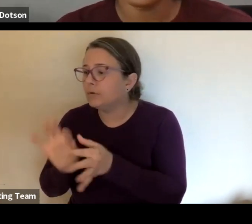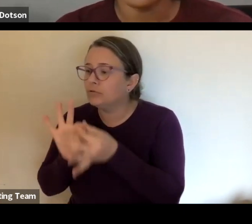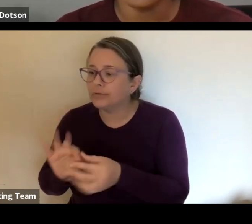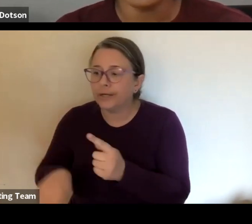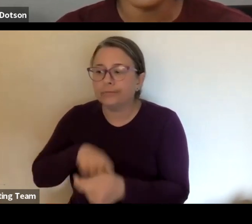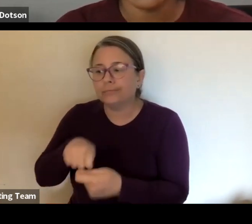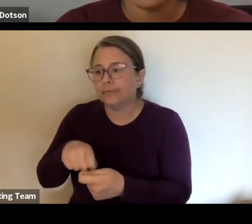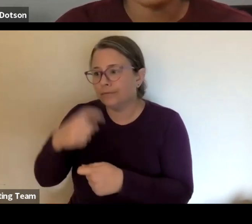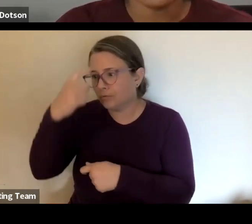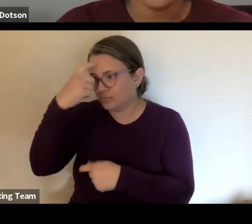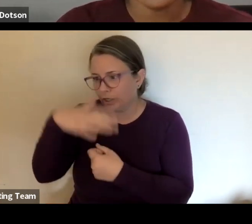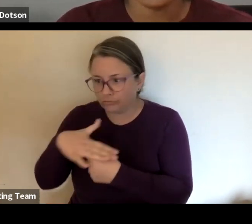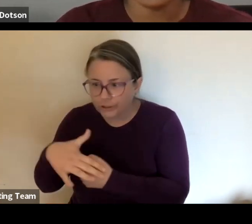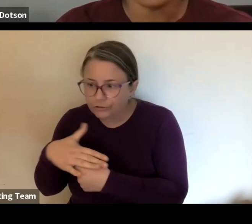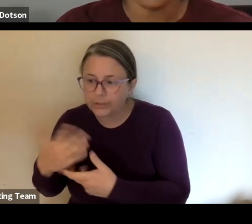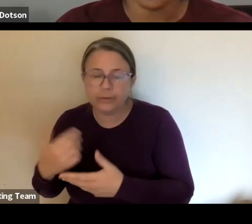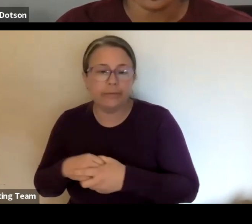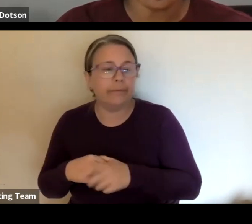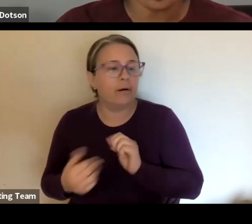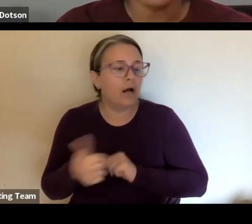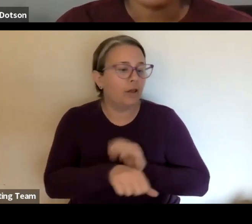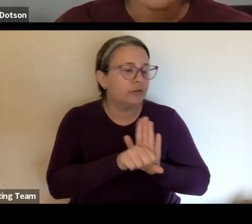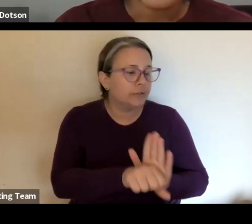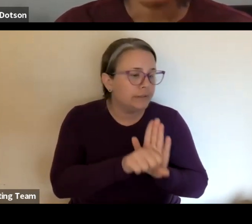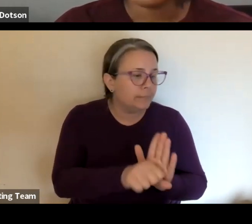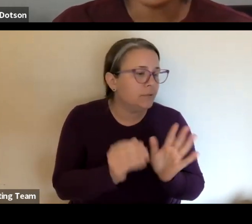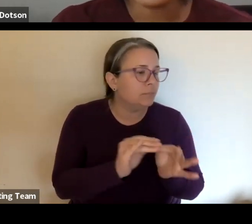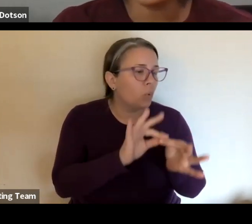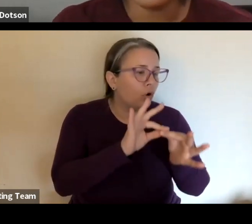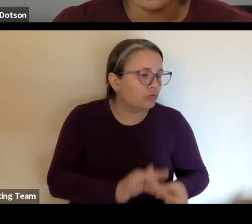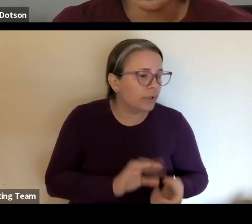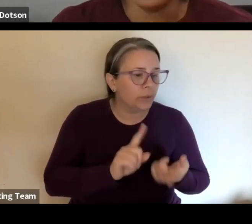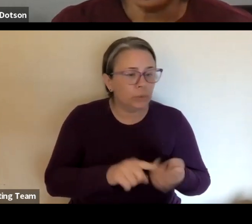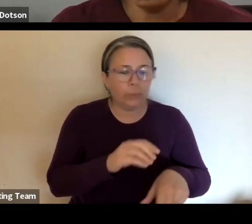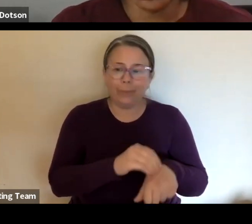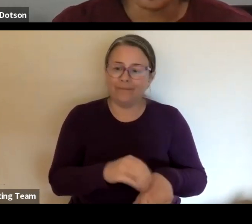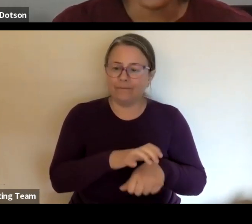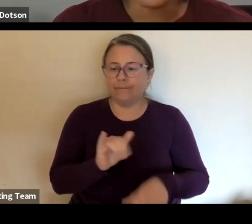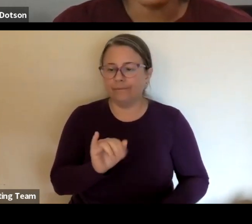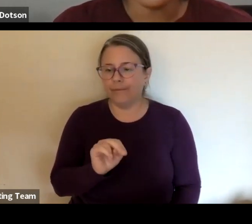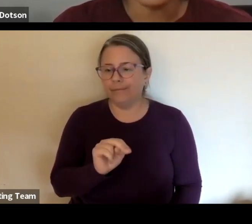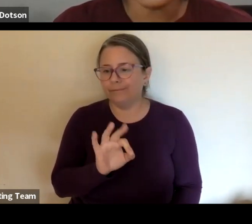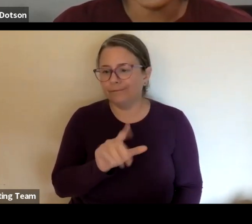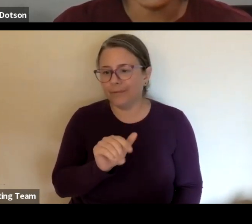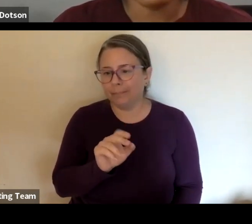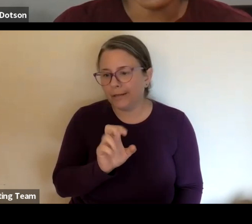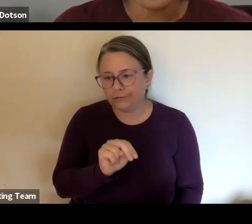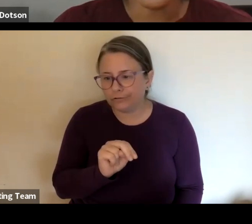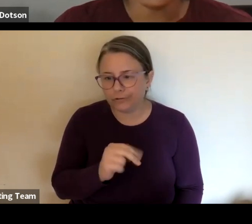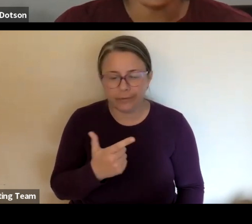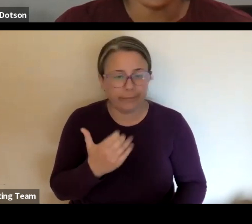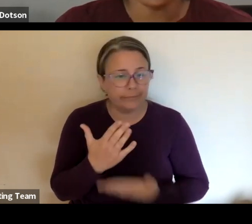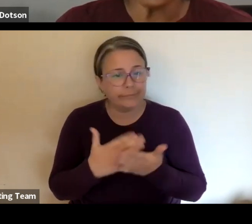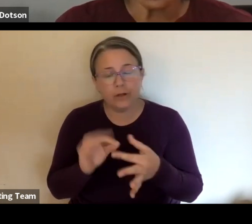inflammation versus vascular changes versus neurodegeneration. It varies a lot.